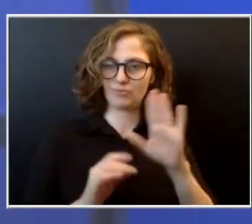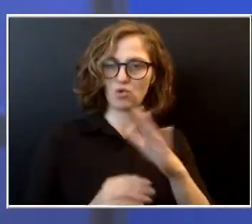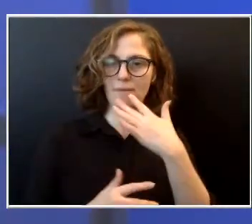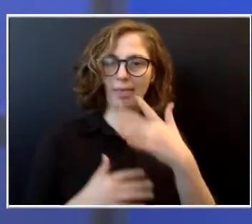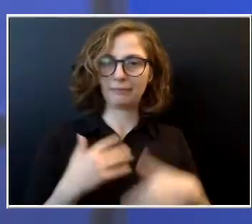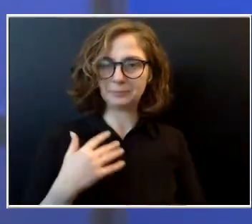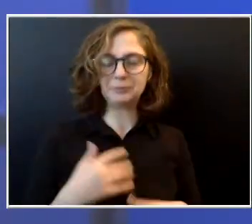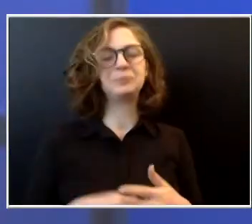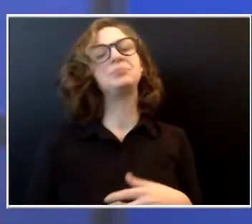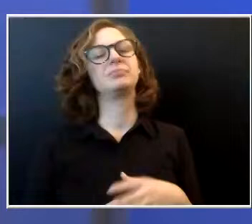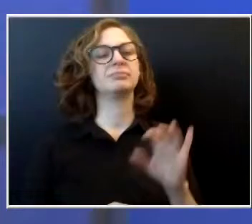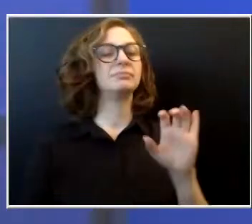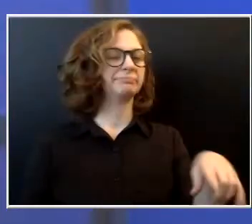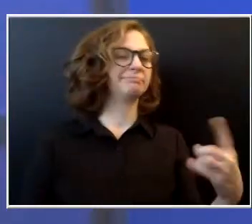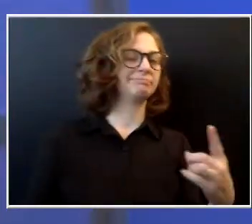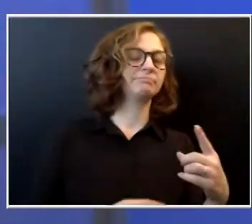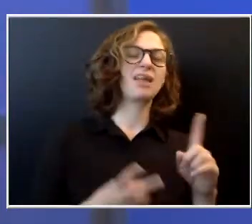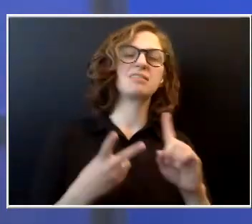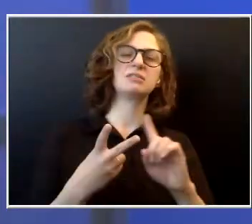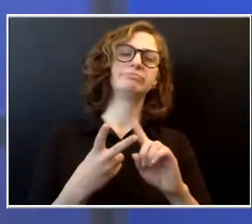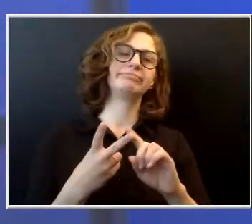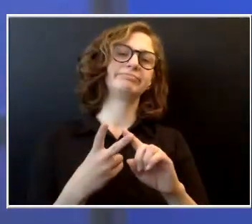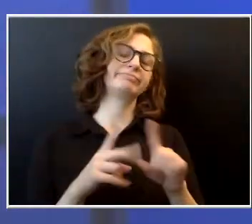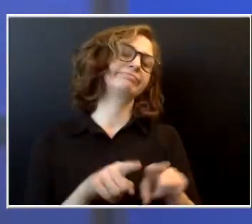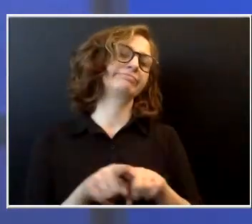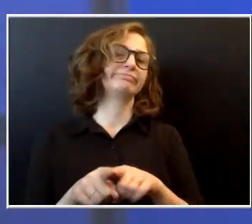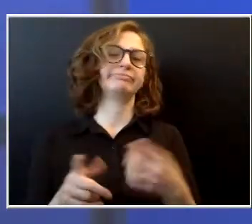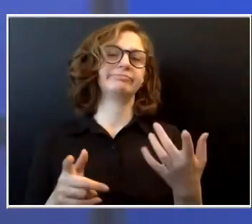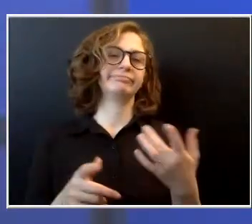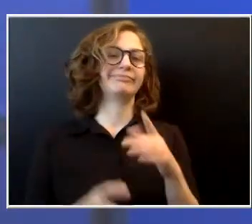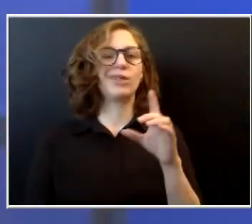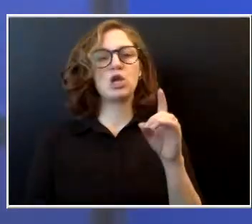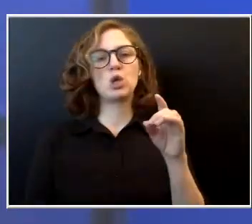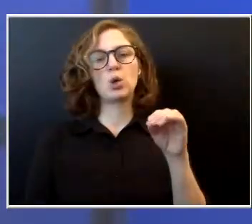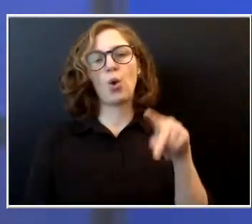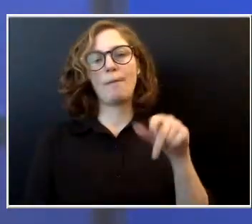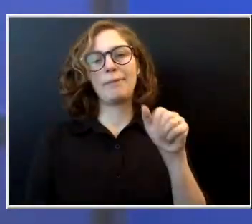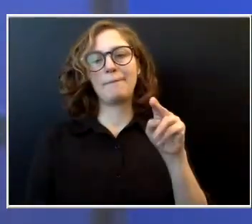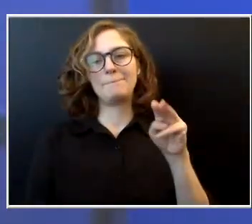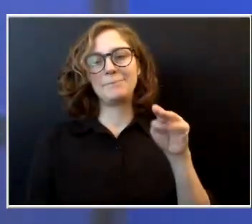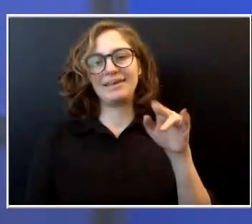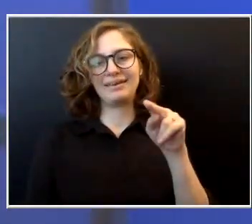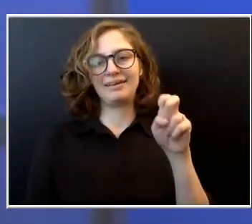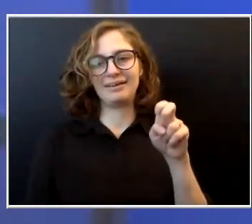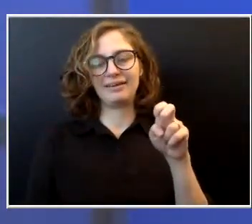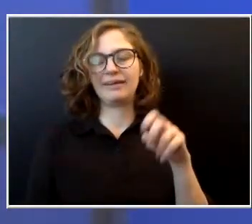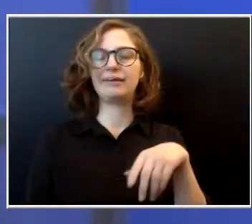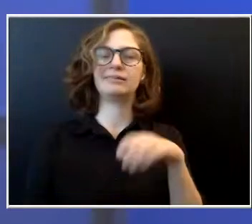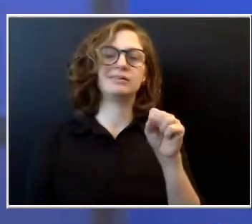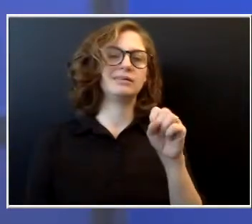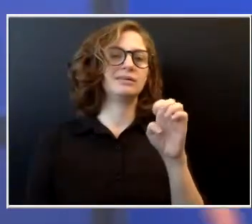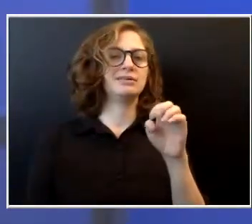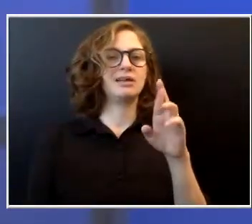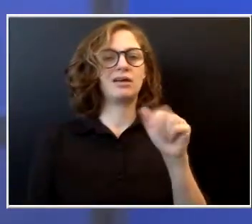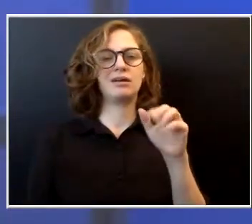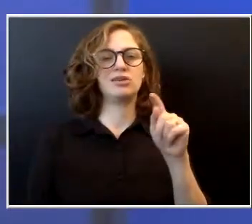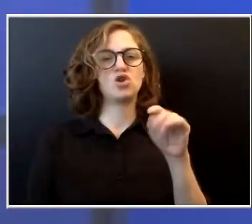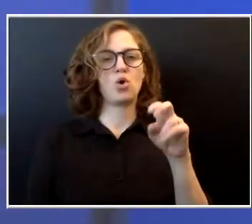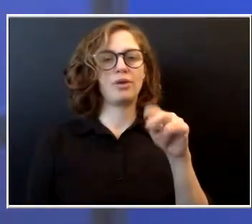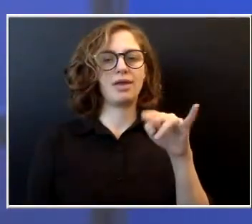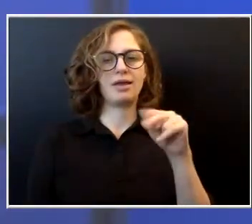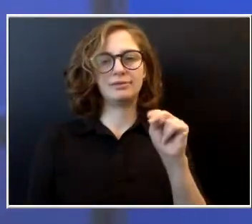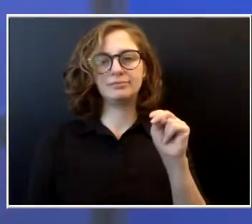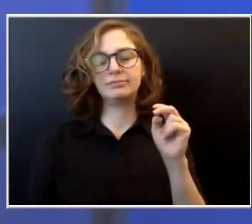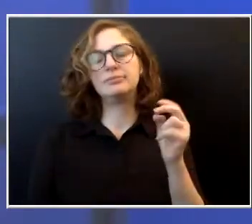also just the typical reward center, the dopamine response, serotonin, all these things are released in different